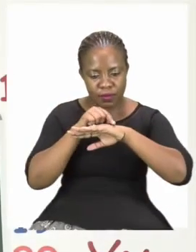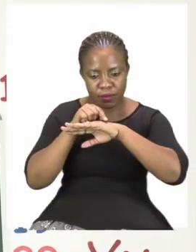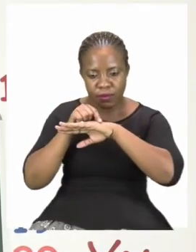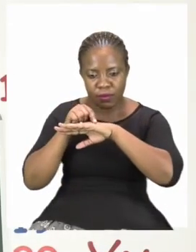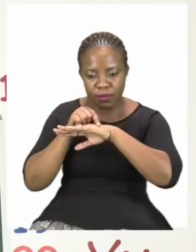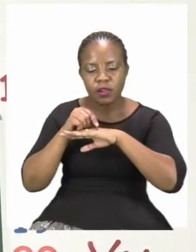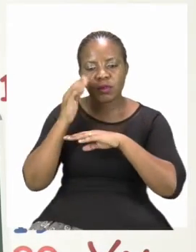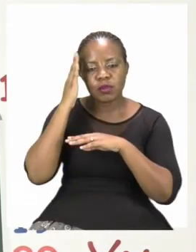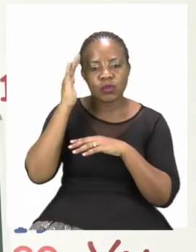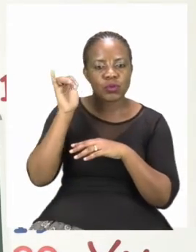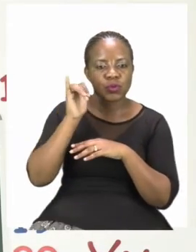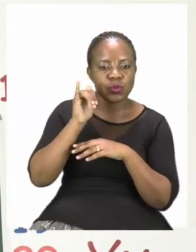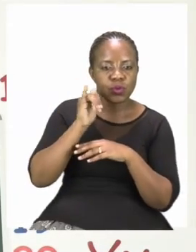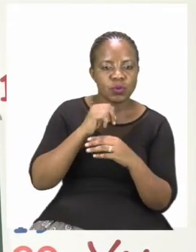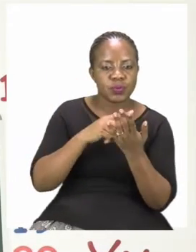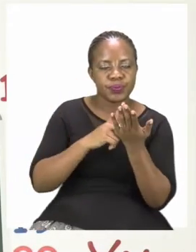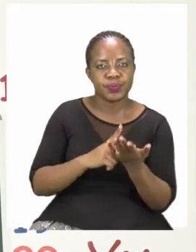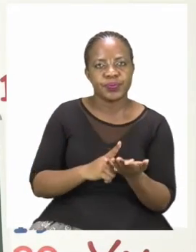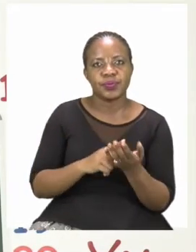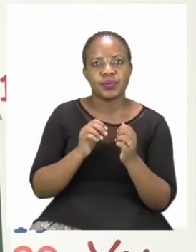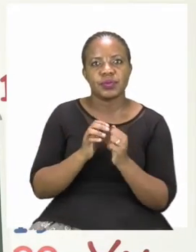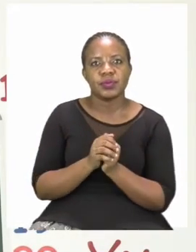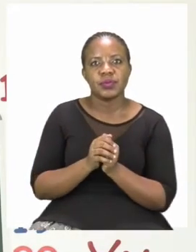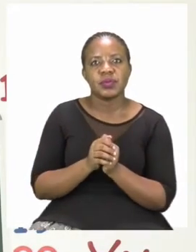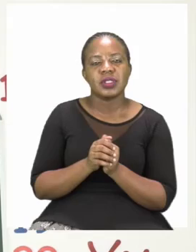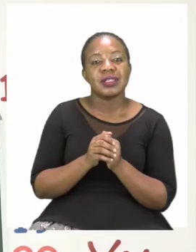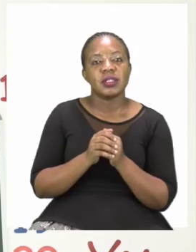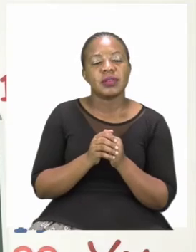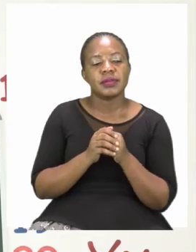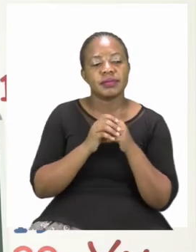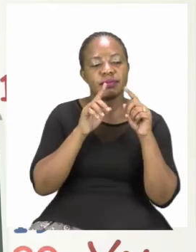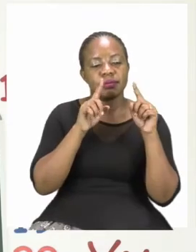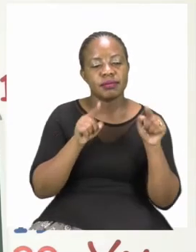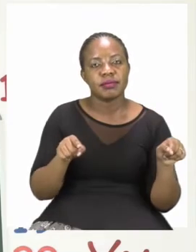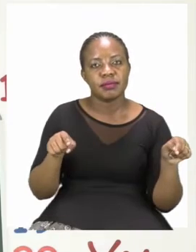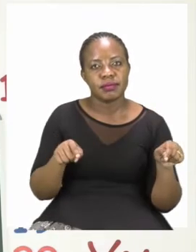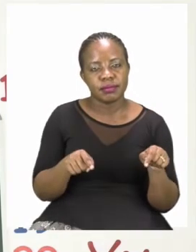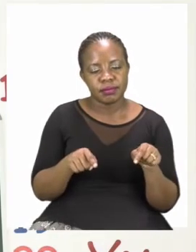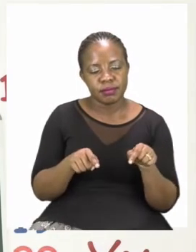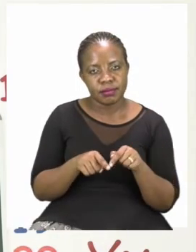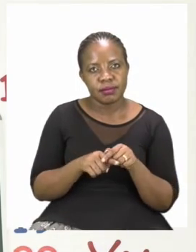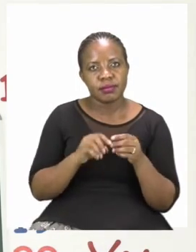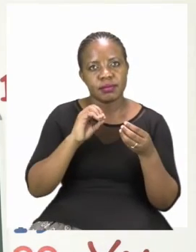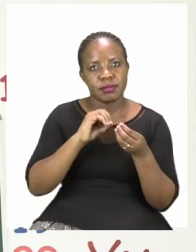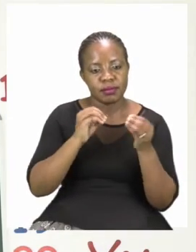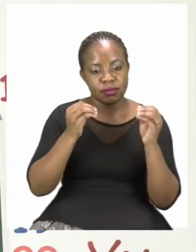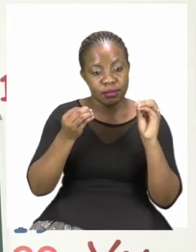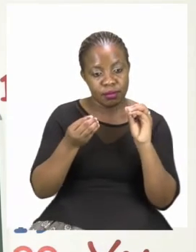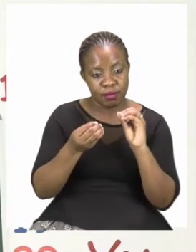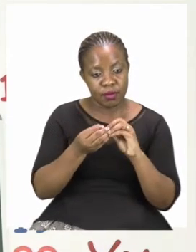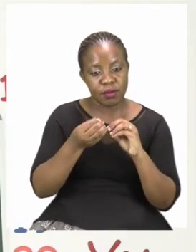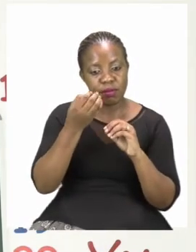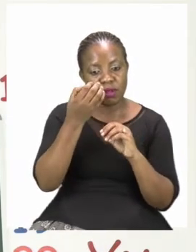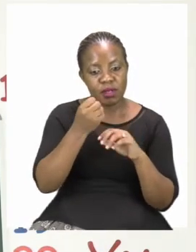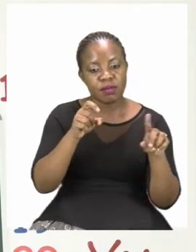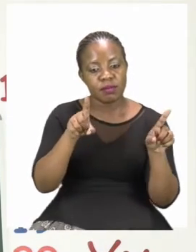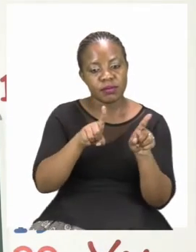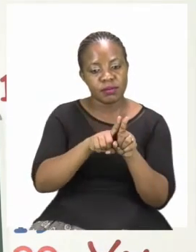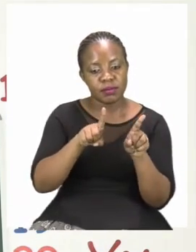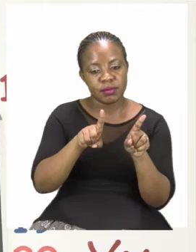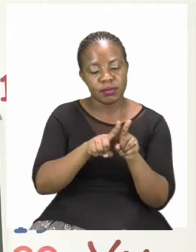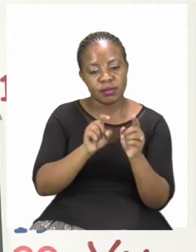happened for the little pigs and for the big bad wolf. You can also ask your parents to finish